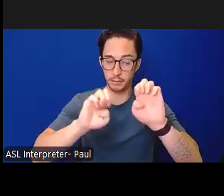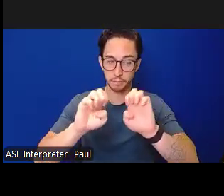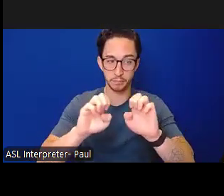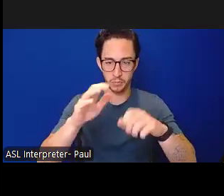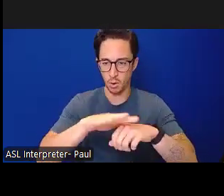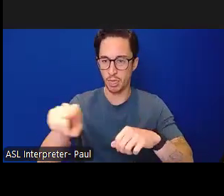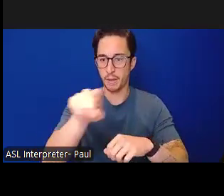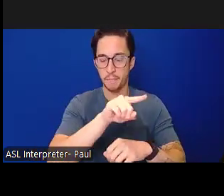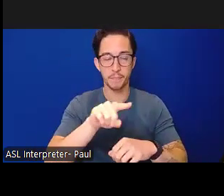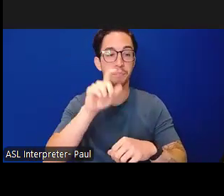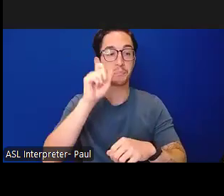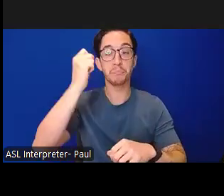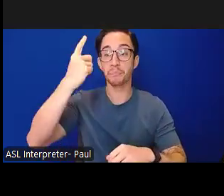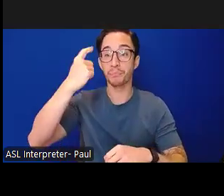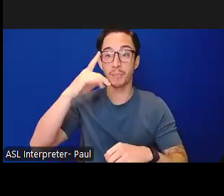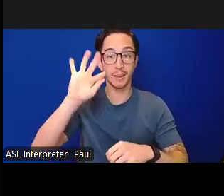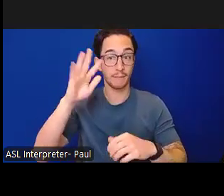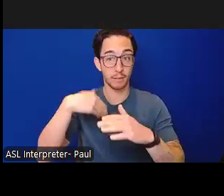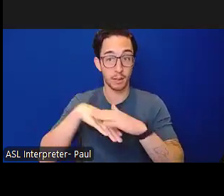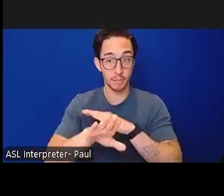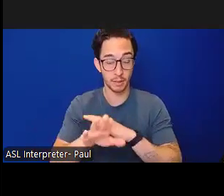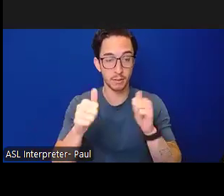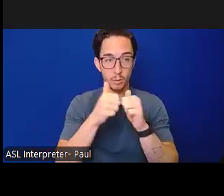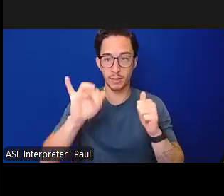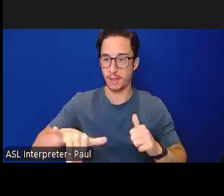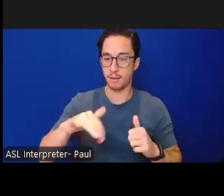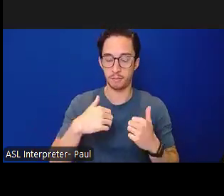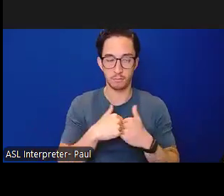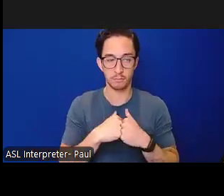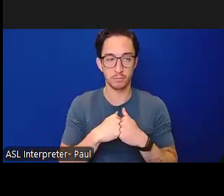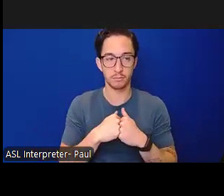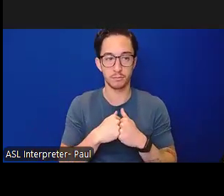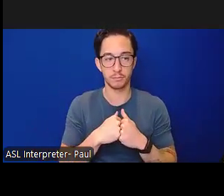so understand that they're coming in your doors with that.